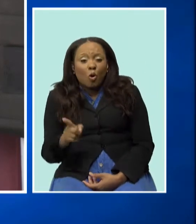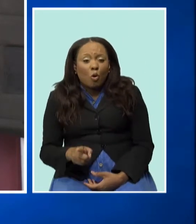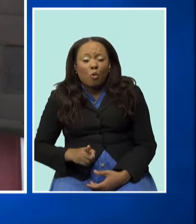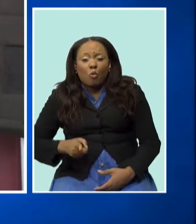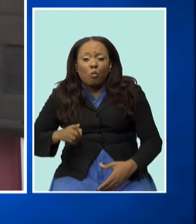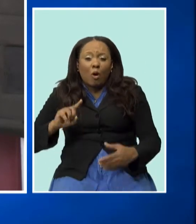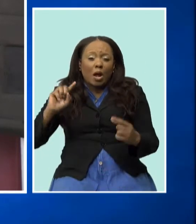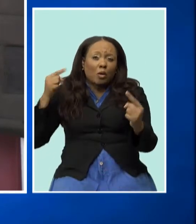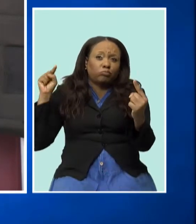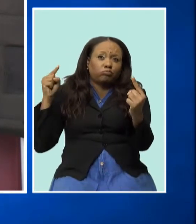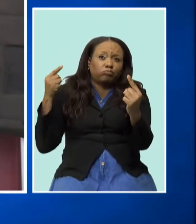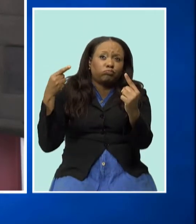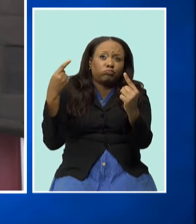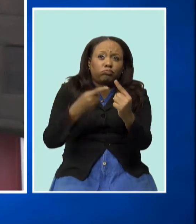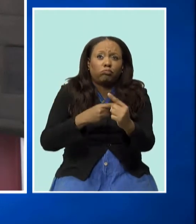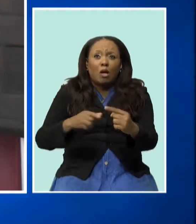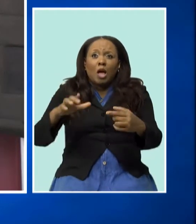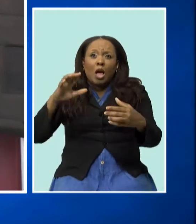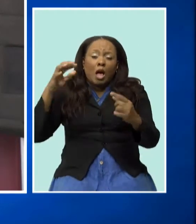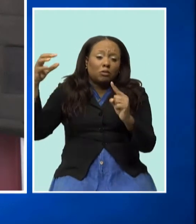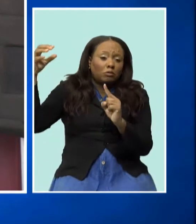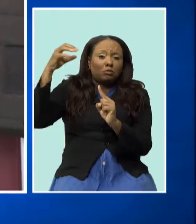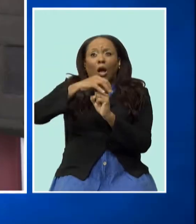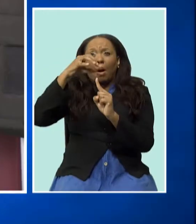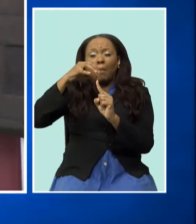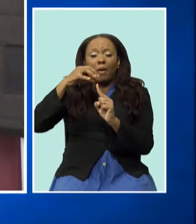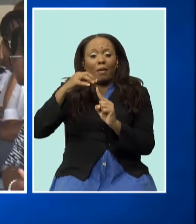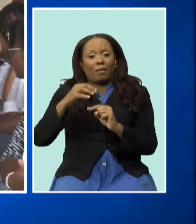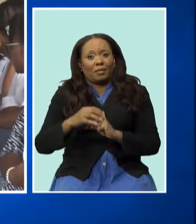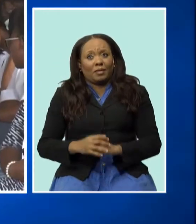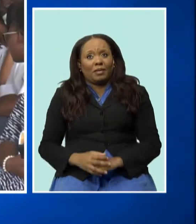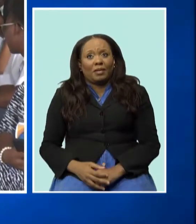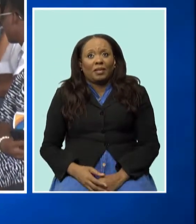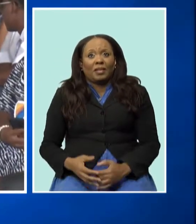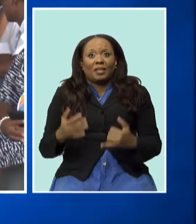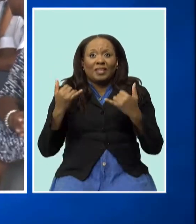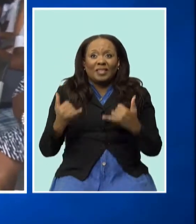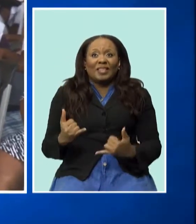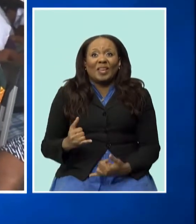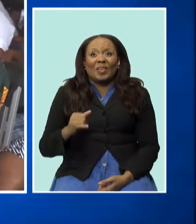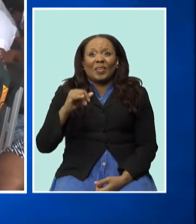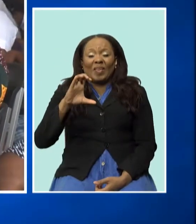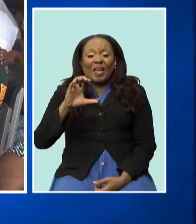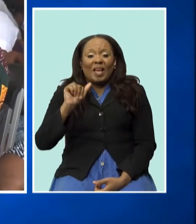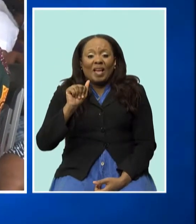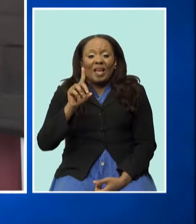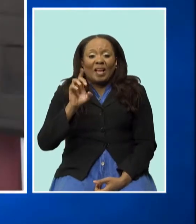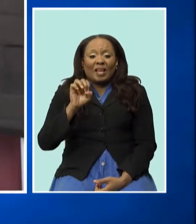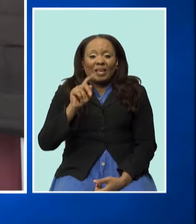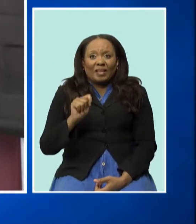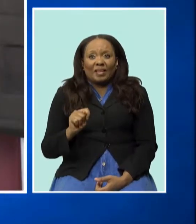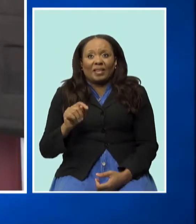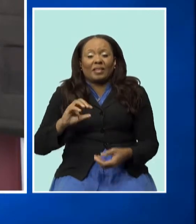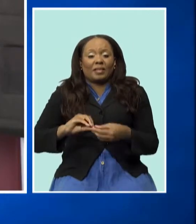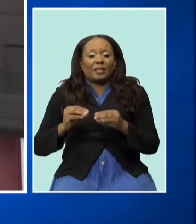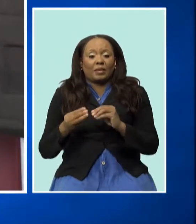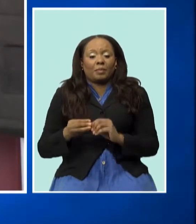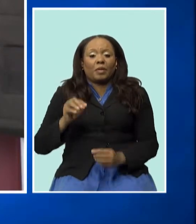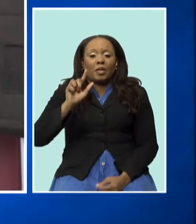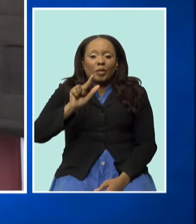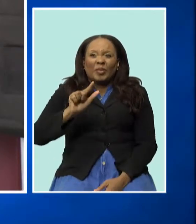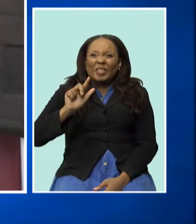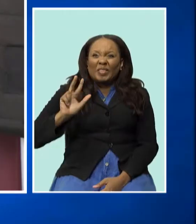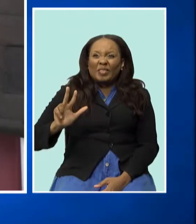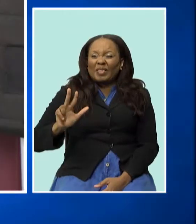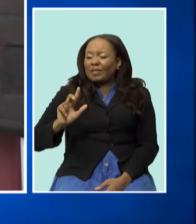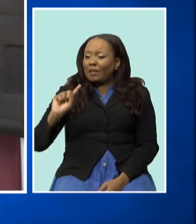in Barbados as champions, as this cadet corps, company number 23, is the